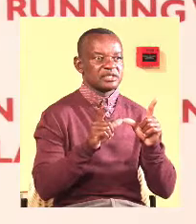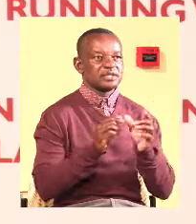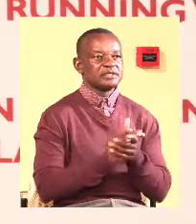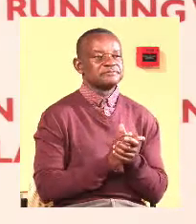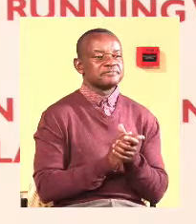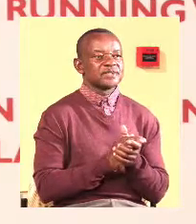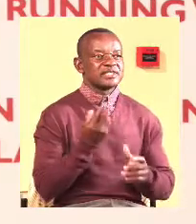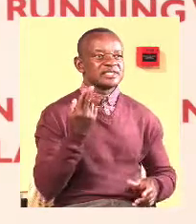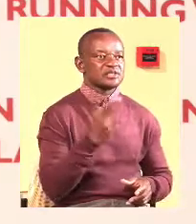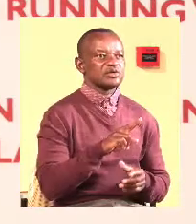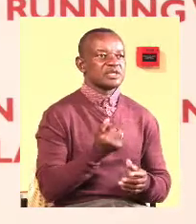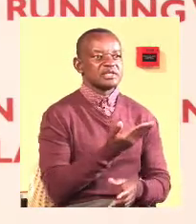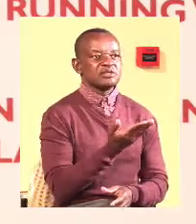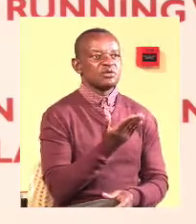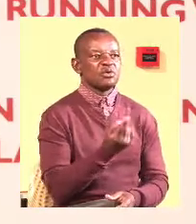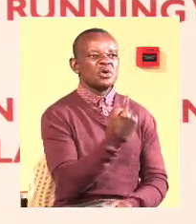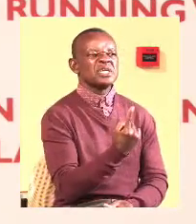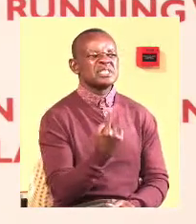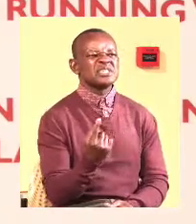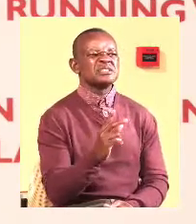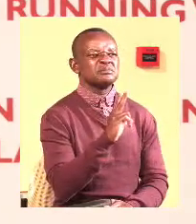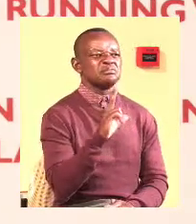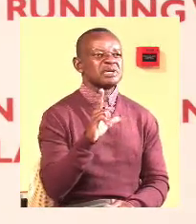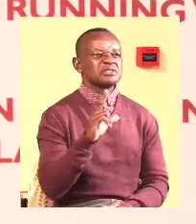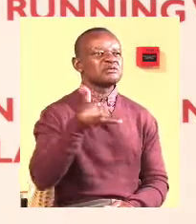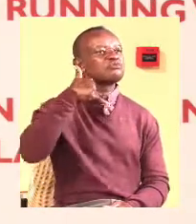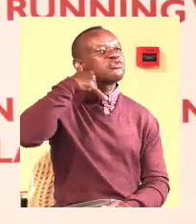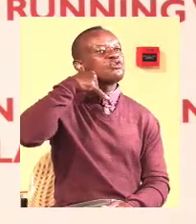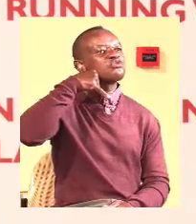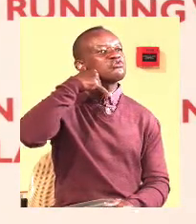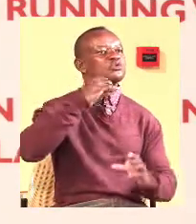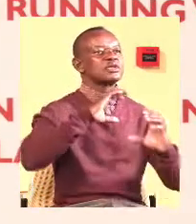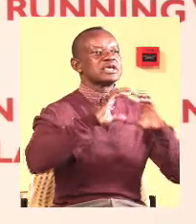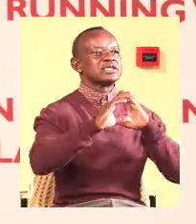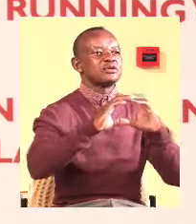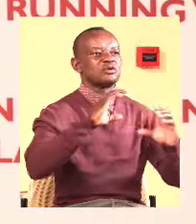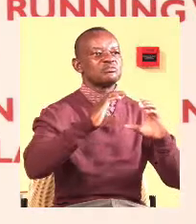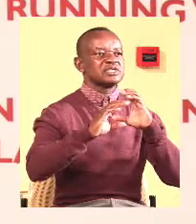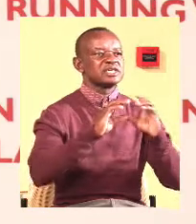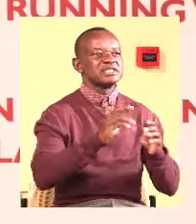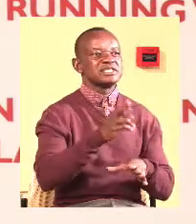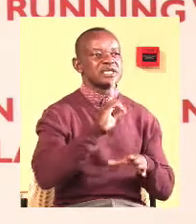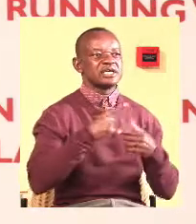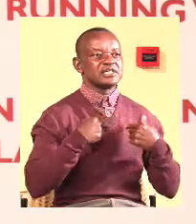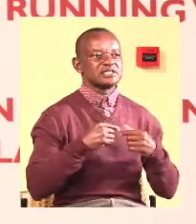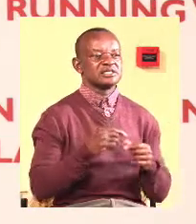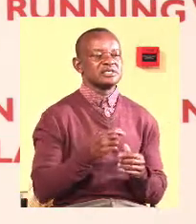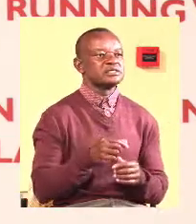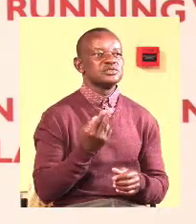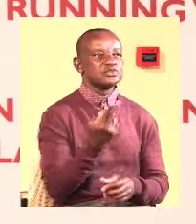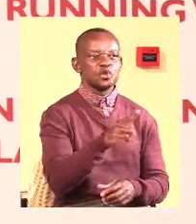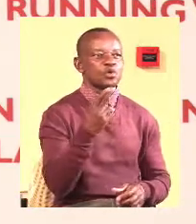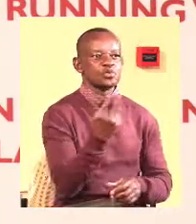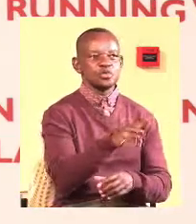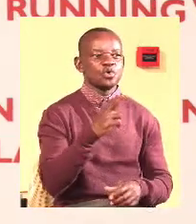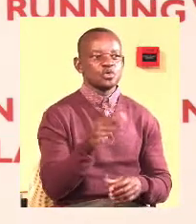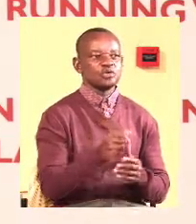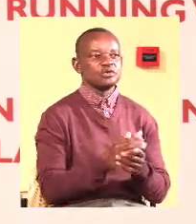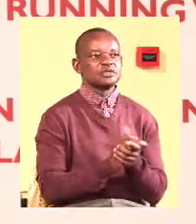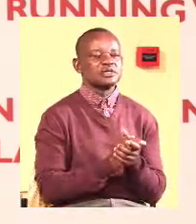There are lines of communication, just like in any structure. Not everyone can just stand up